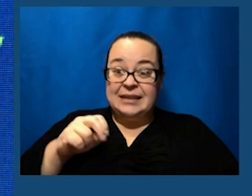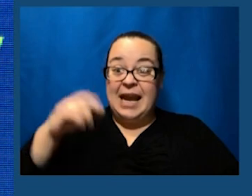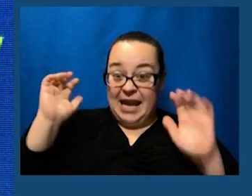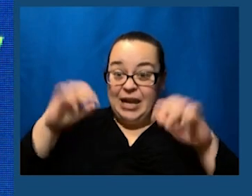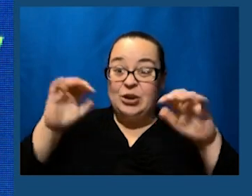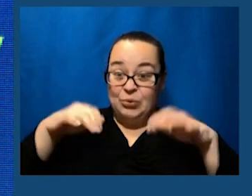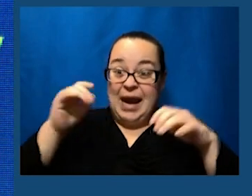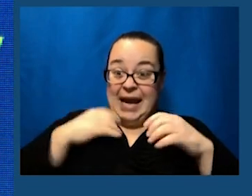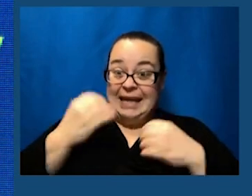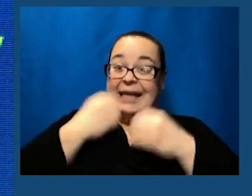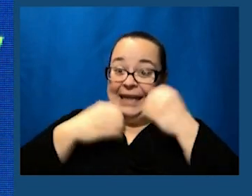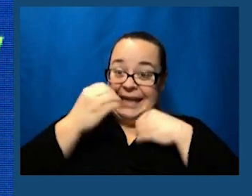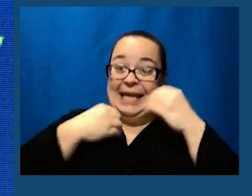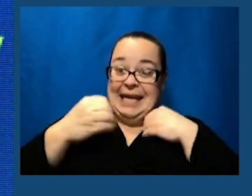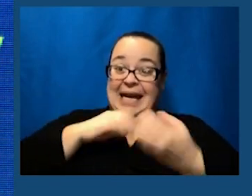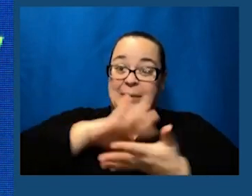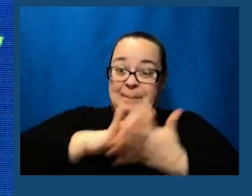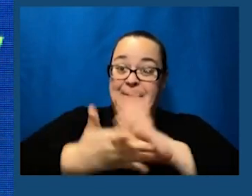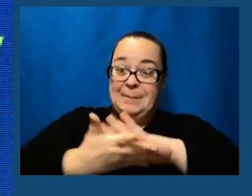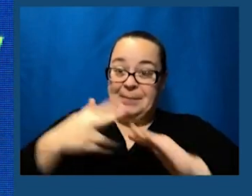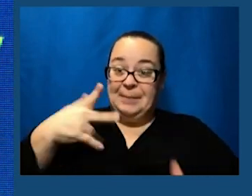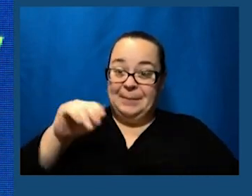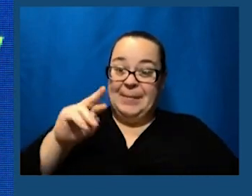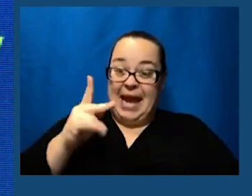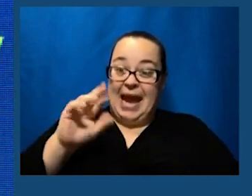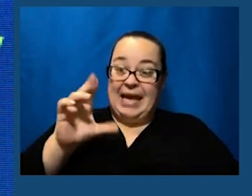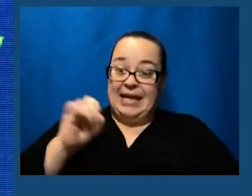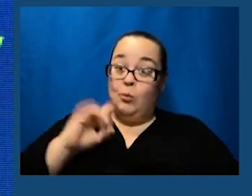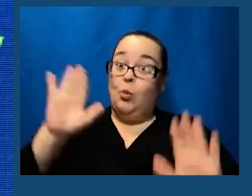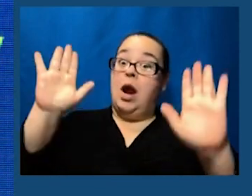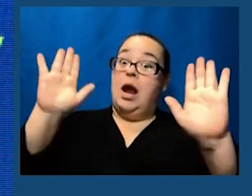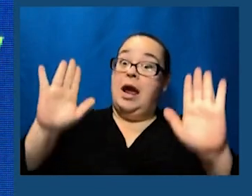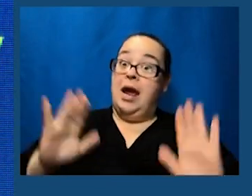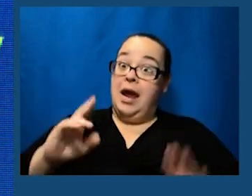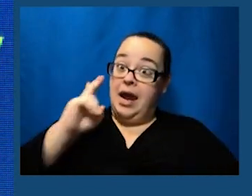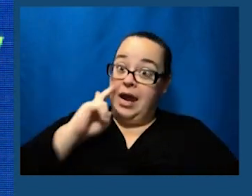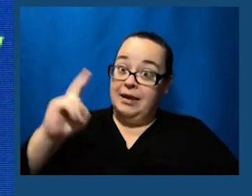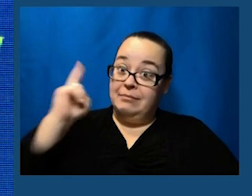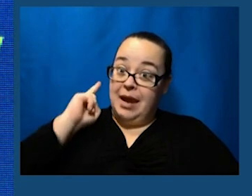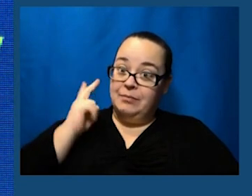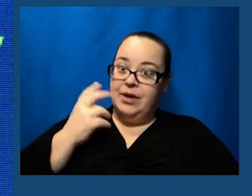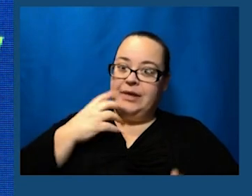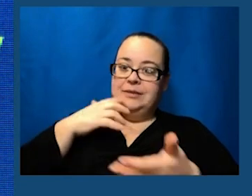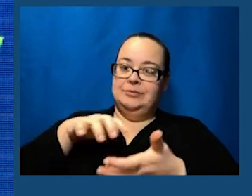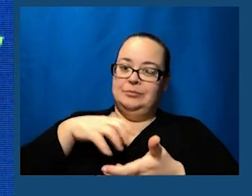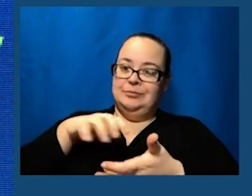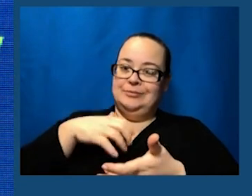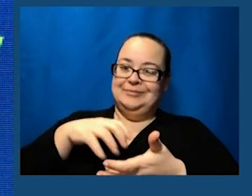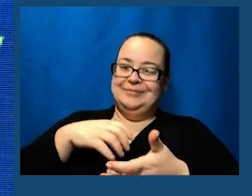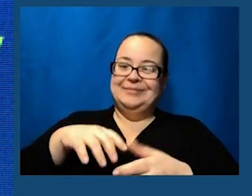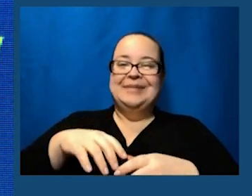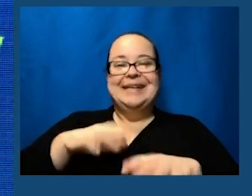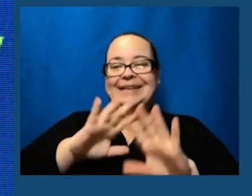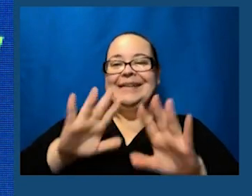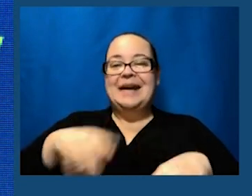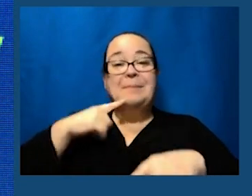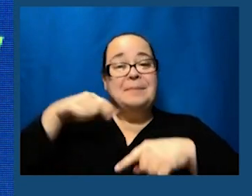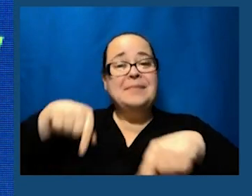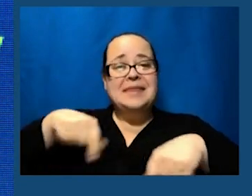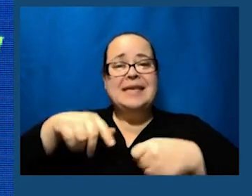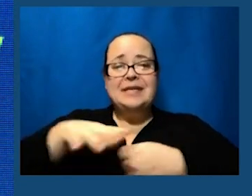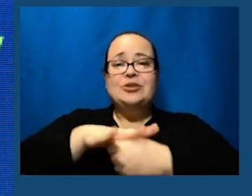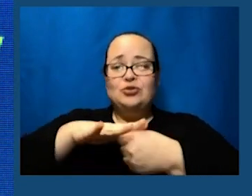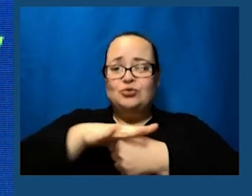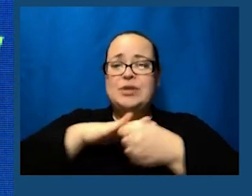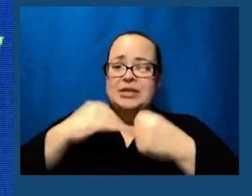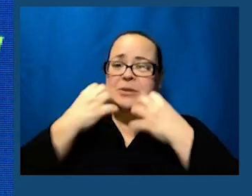through here. But no, it's a beautiful, beautiful part of our state. And this region matters to me. And I know it matters so much to